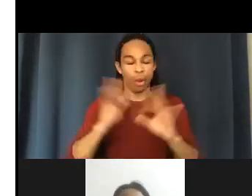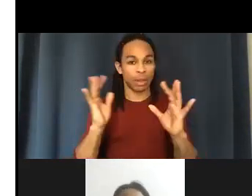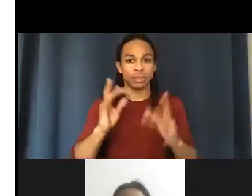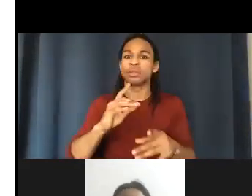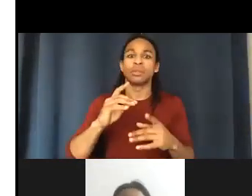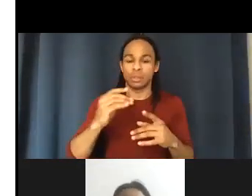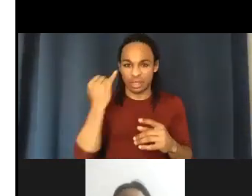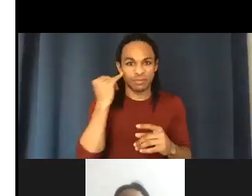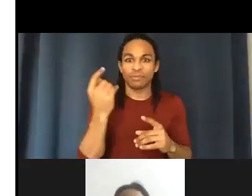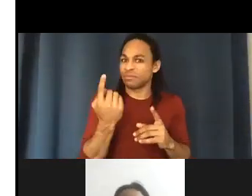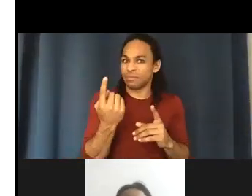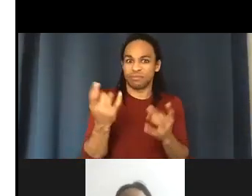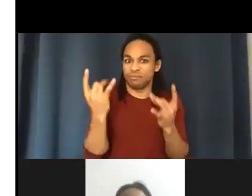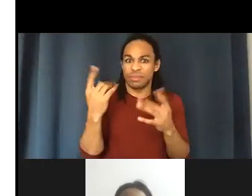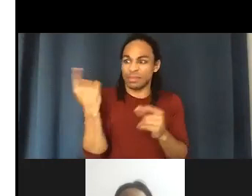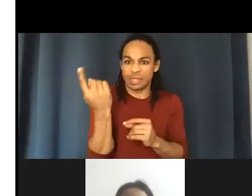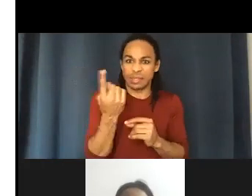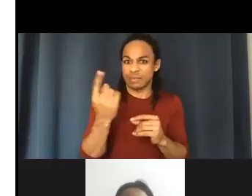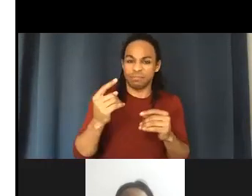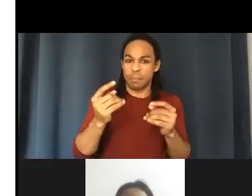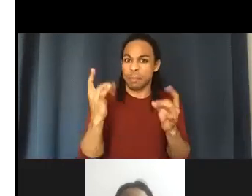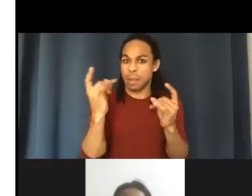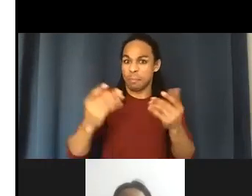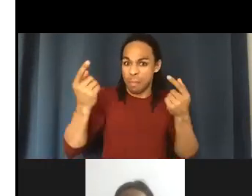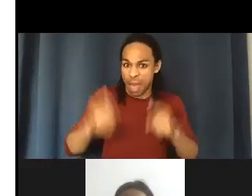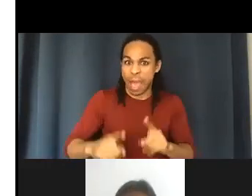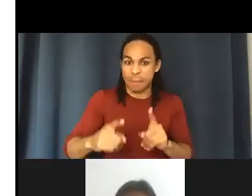parts of the world, in India also we saw a surge of...